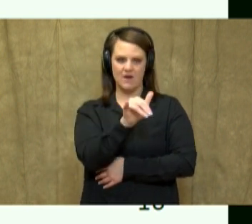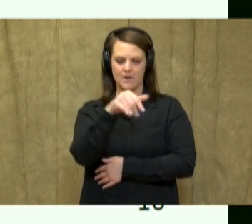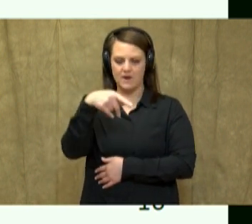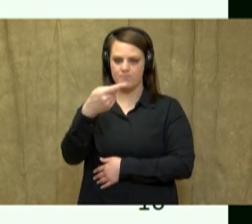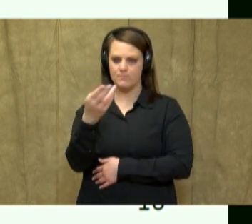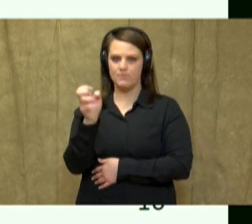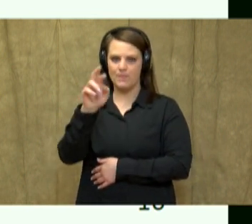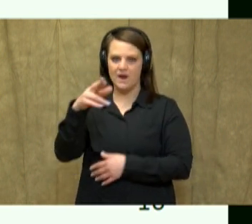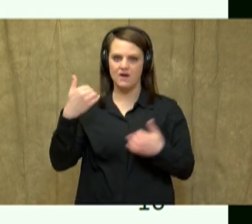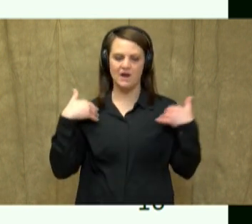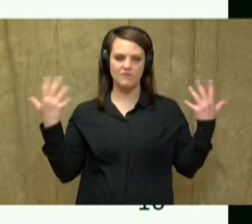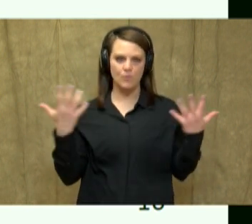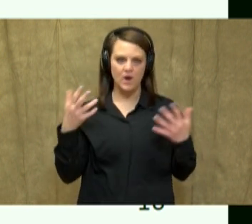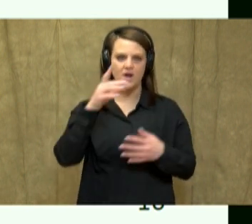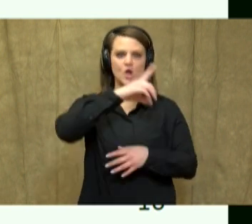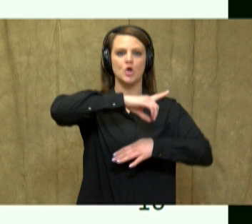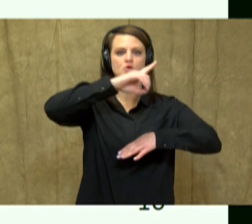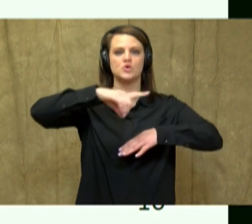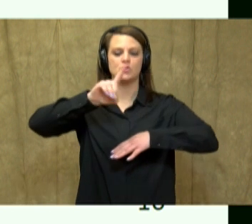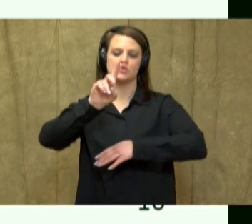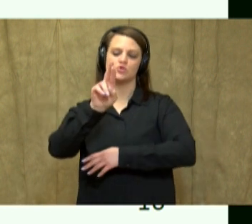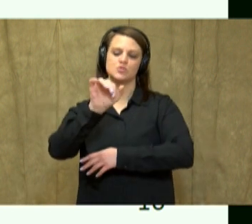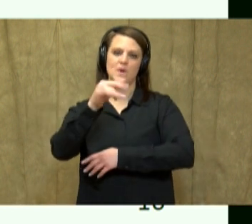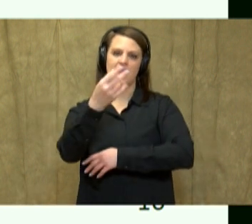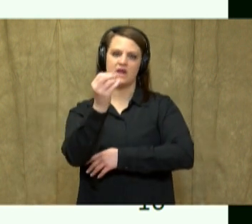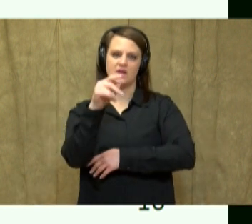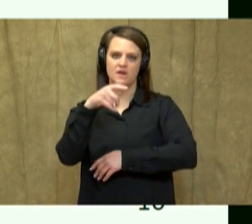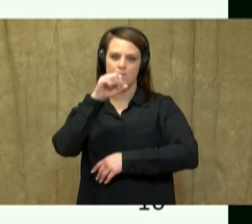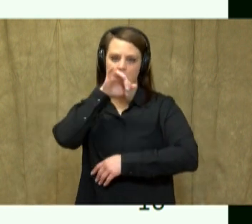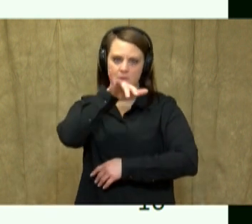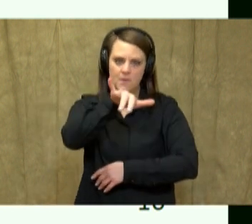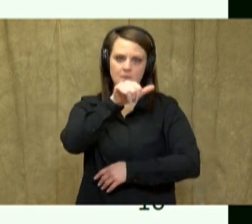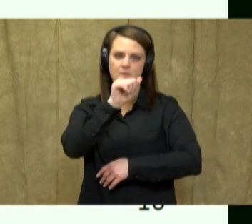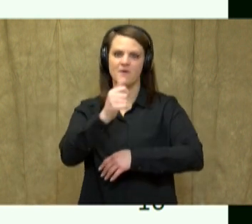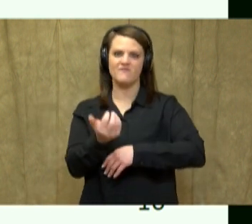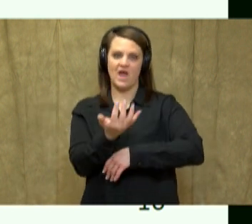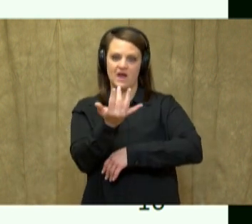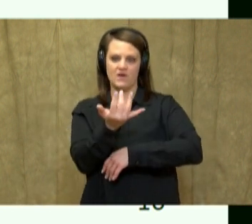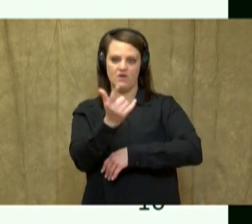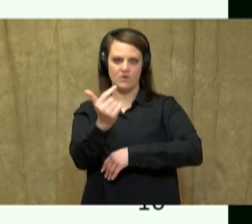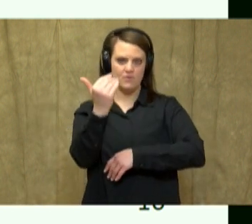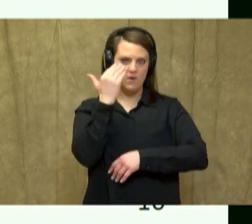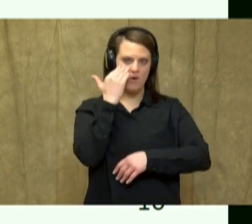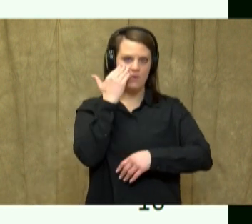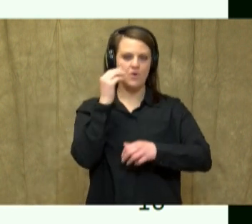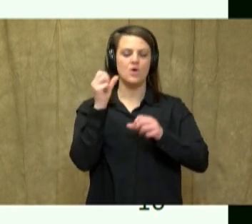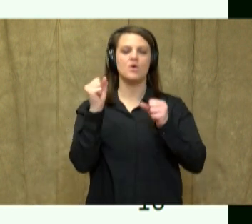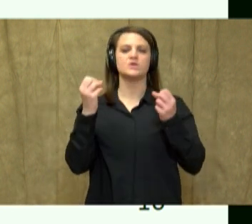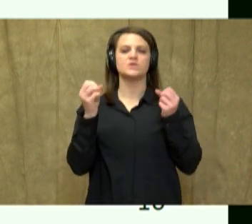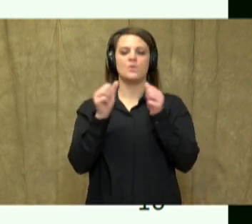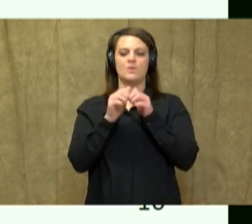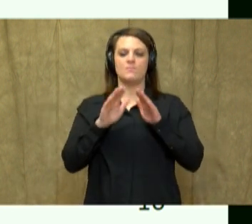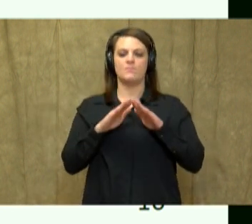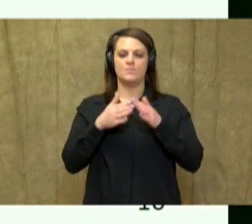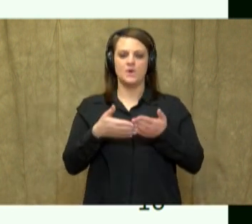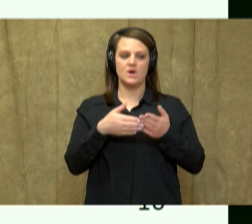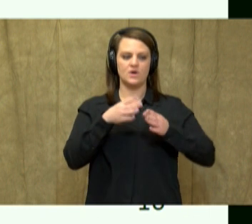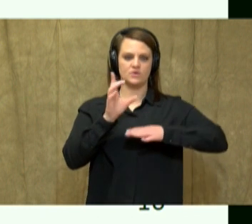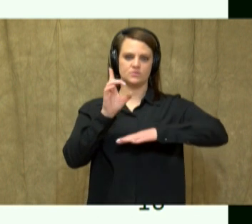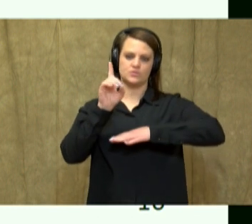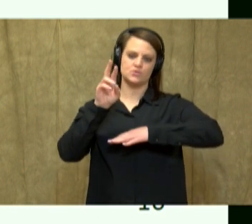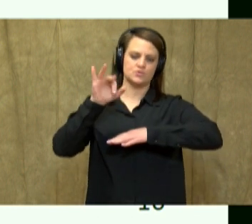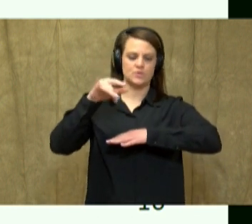strong fire-breathing dragons, and then we have no fire. In this case, this particular textbook used a prime or apostrophe to show